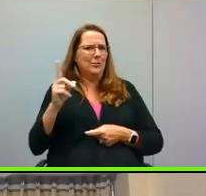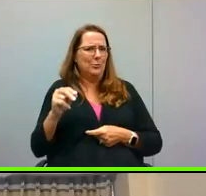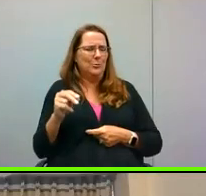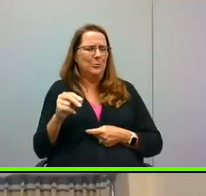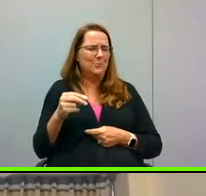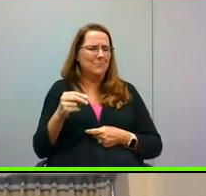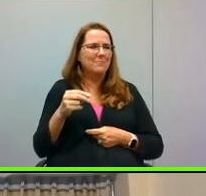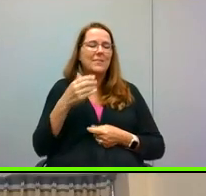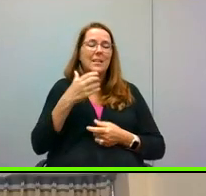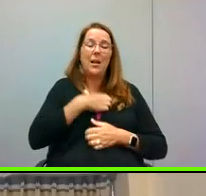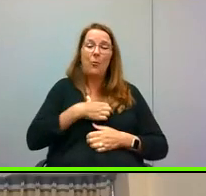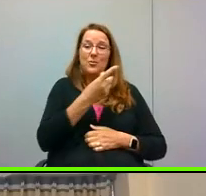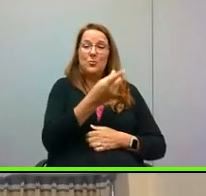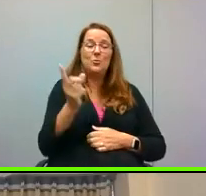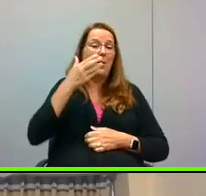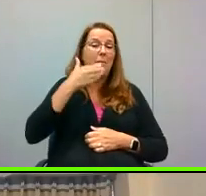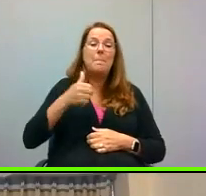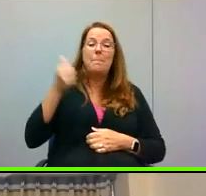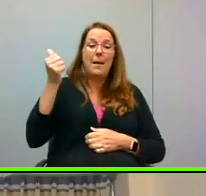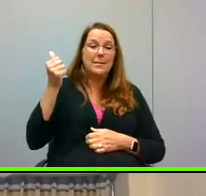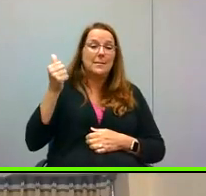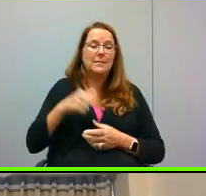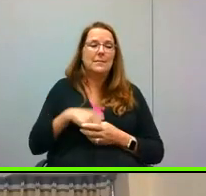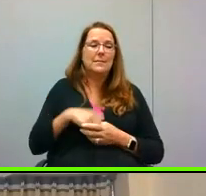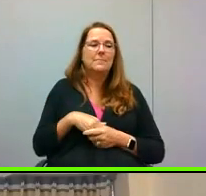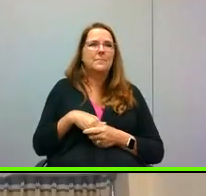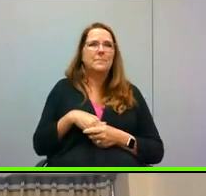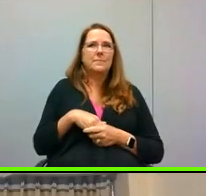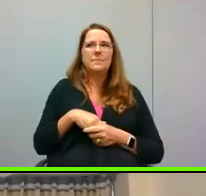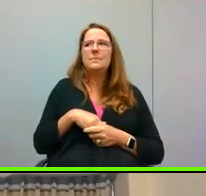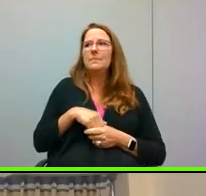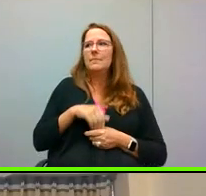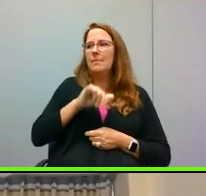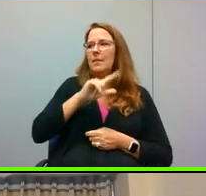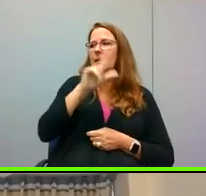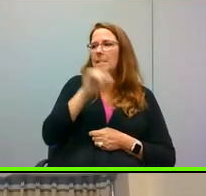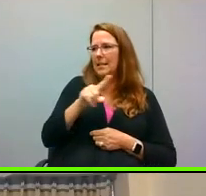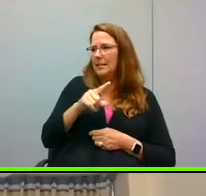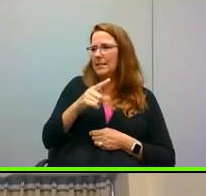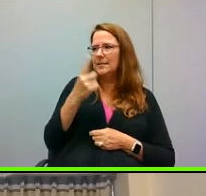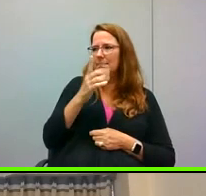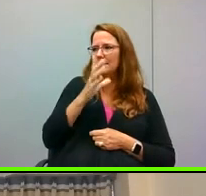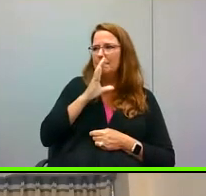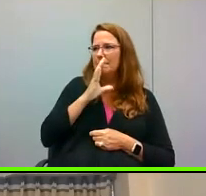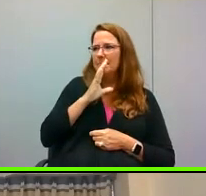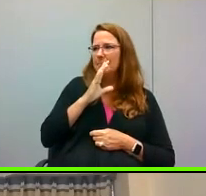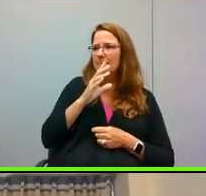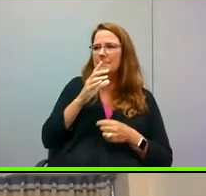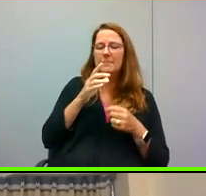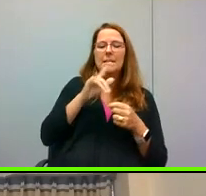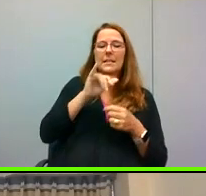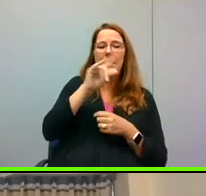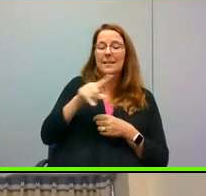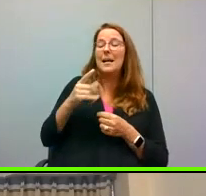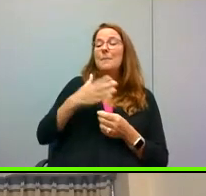best. Liz, I'd just like to say thank you. And I'm so glad that you came in for your second